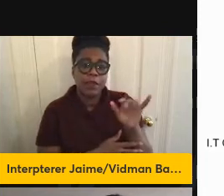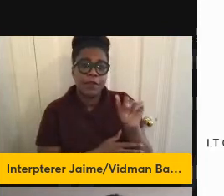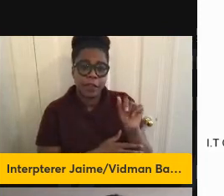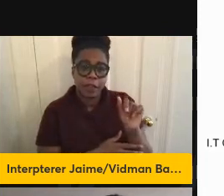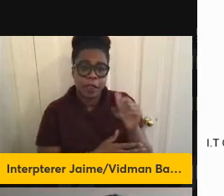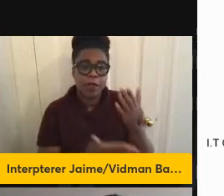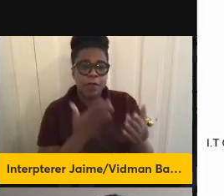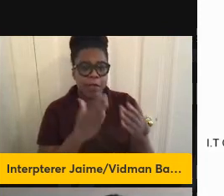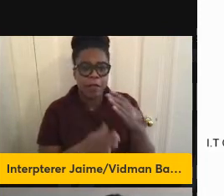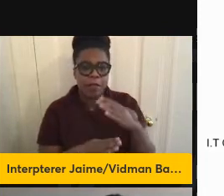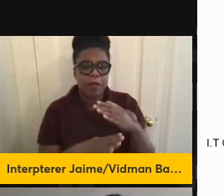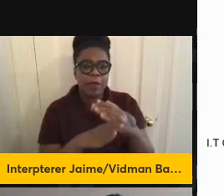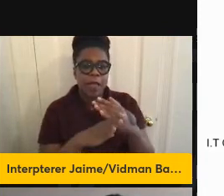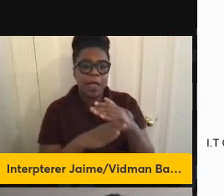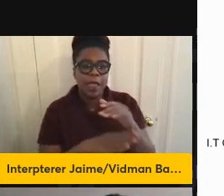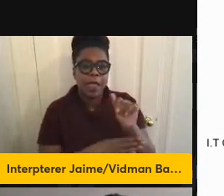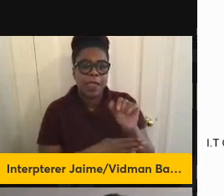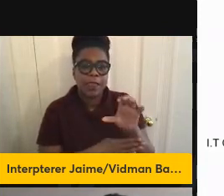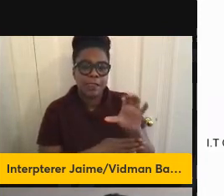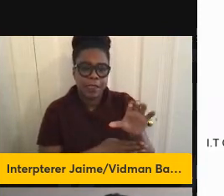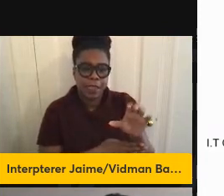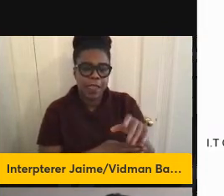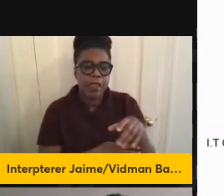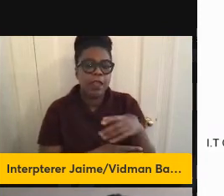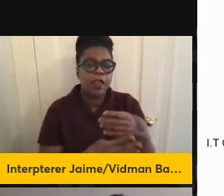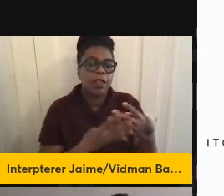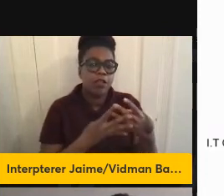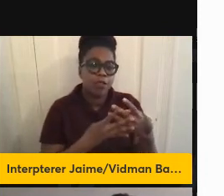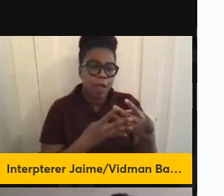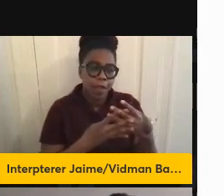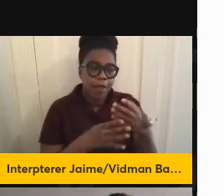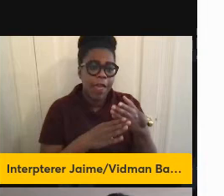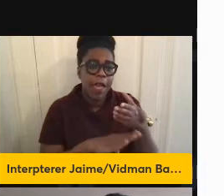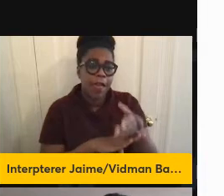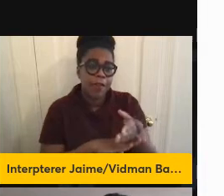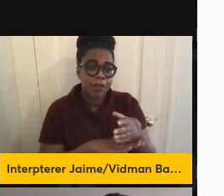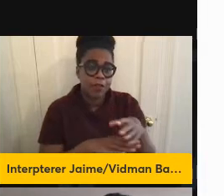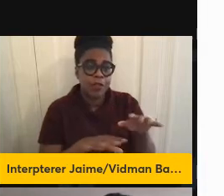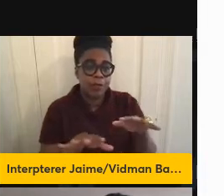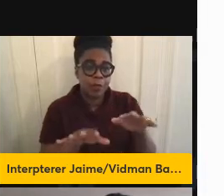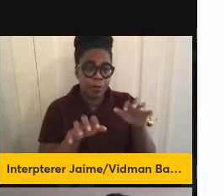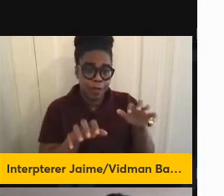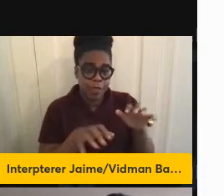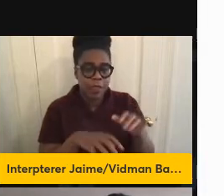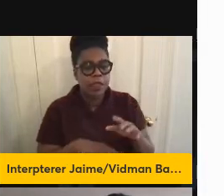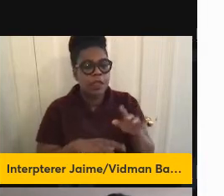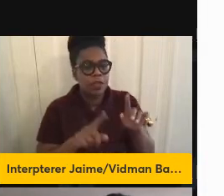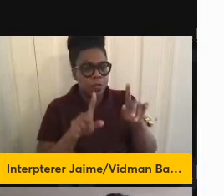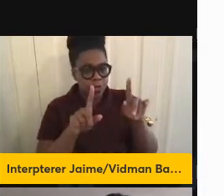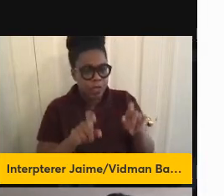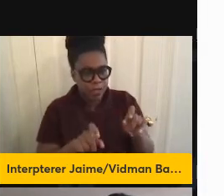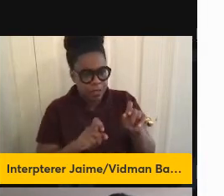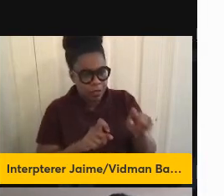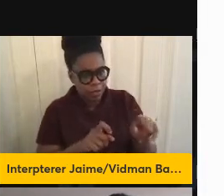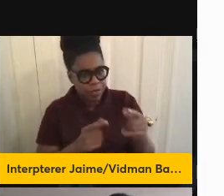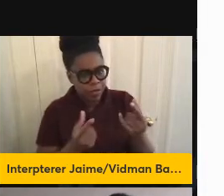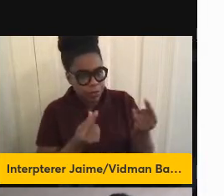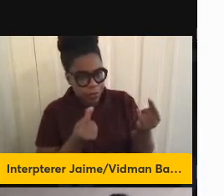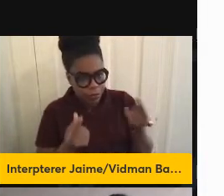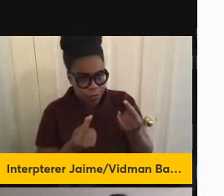inhibiting ASC re-engraftment once they've been mobilized. So in order to test this question,